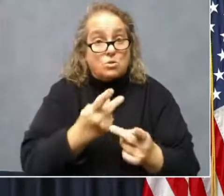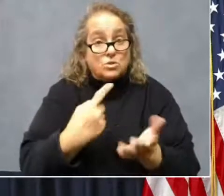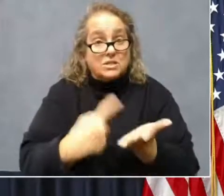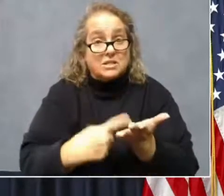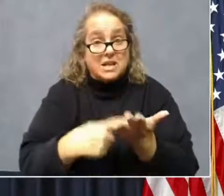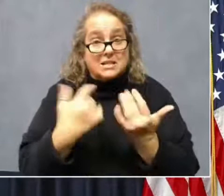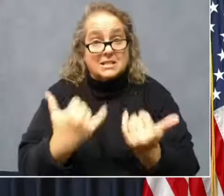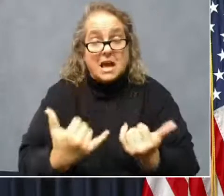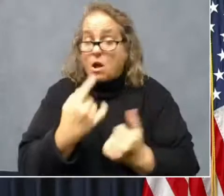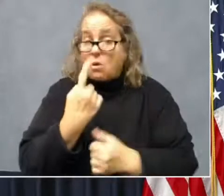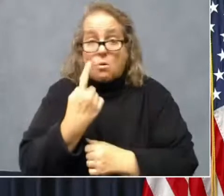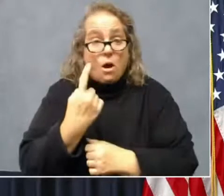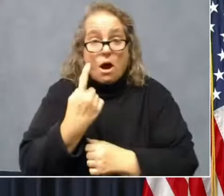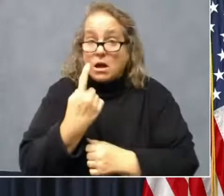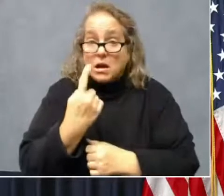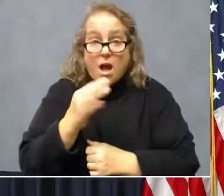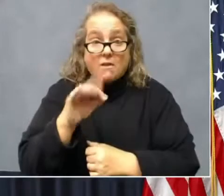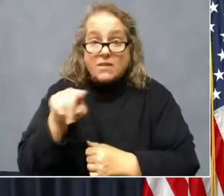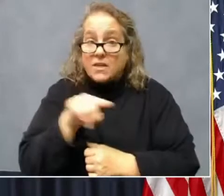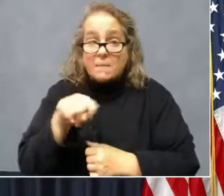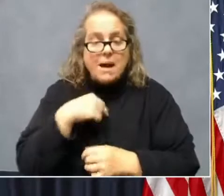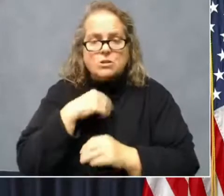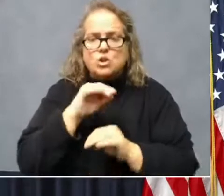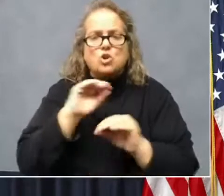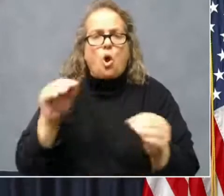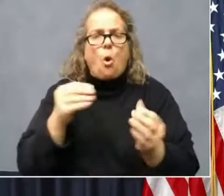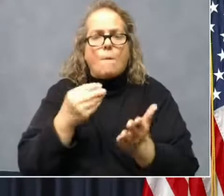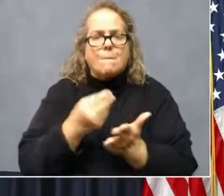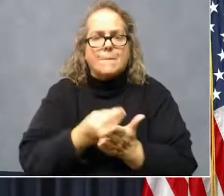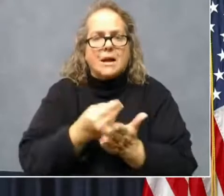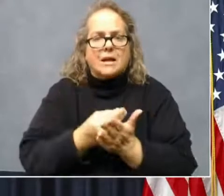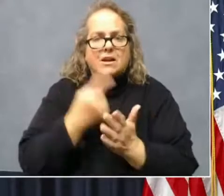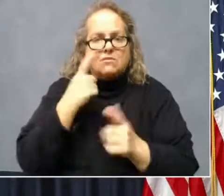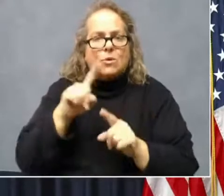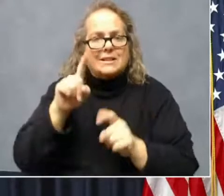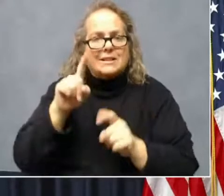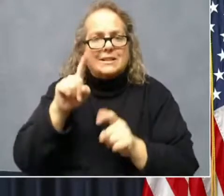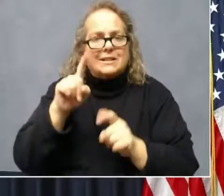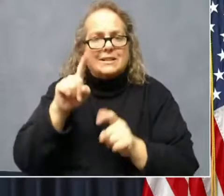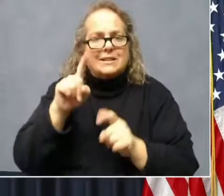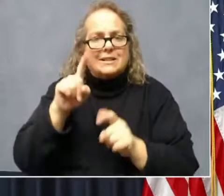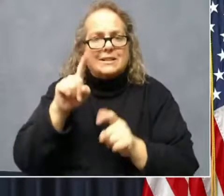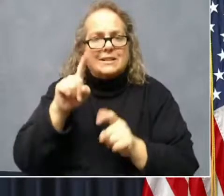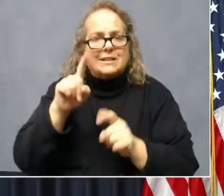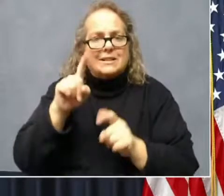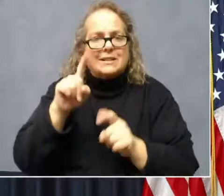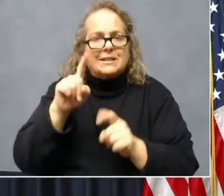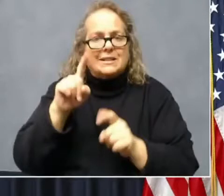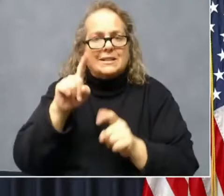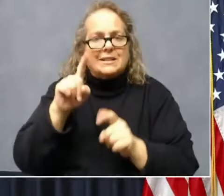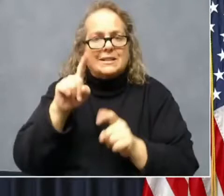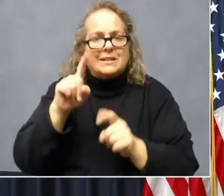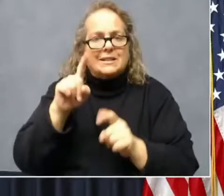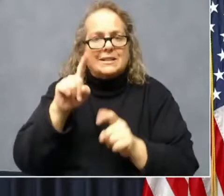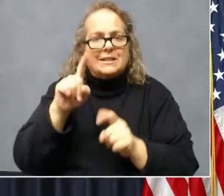doesn't have any money for testing in it whatsoever for state and local